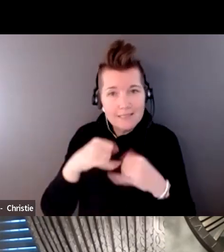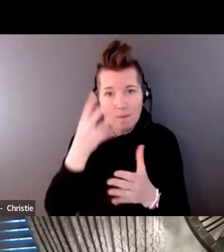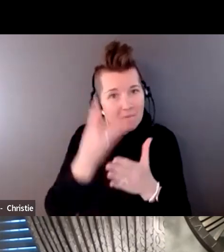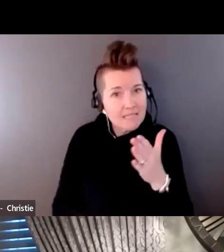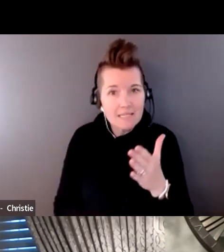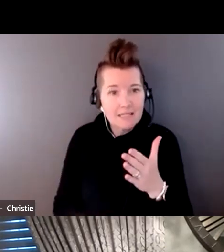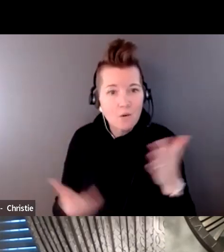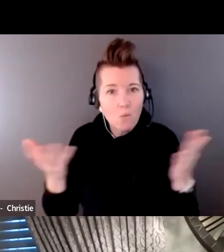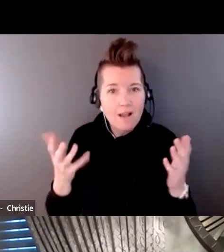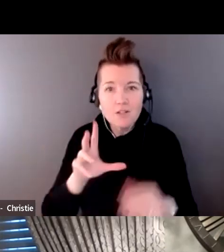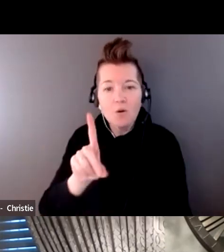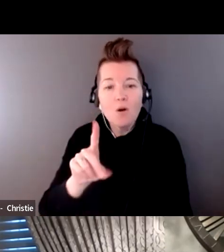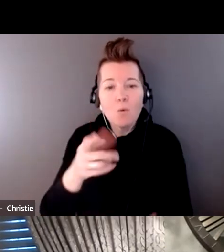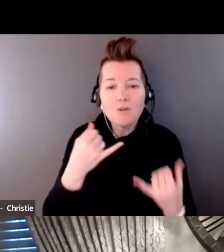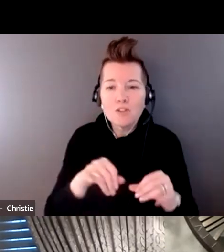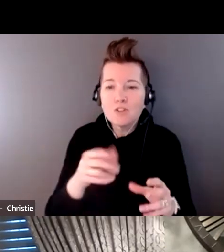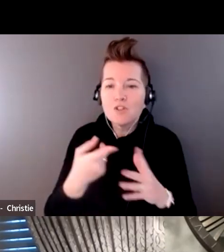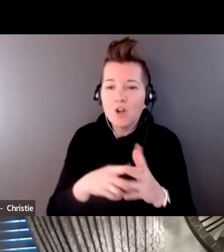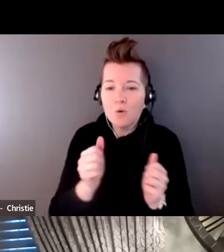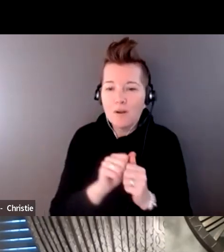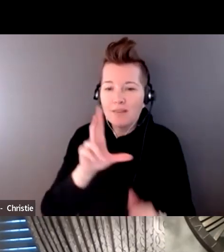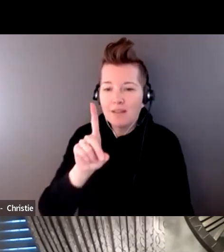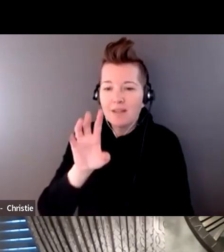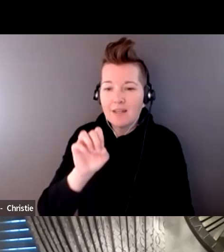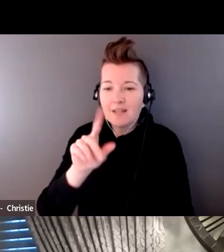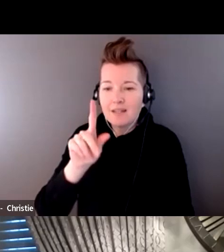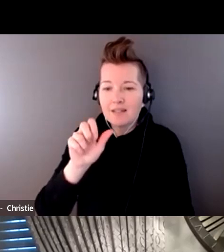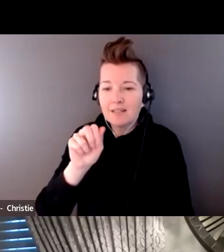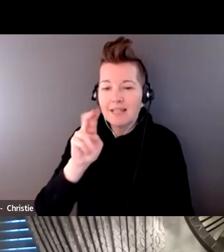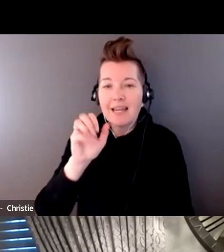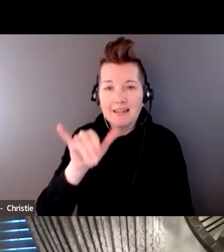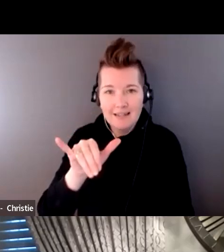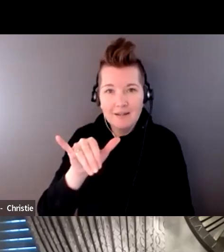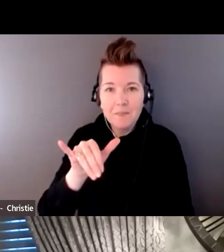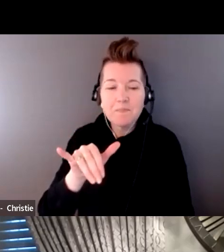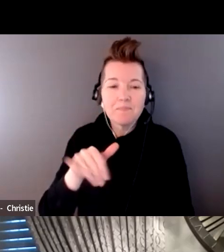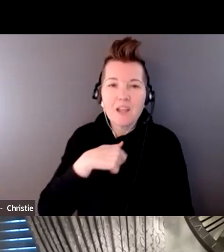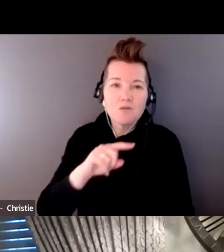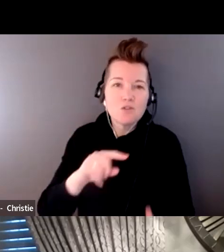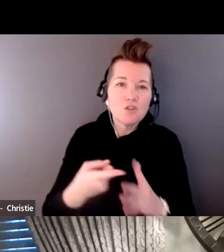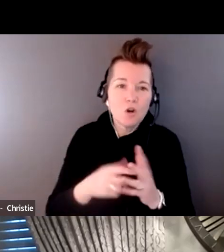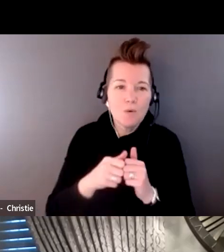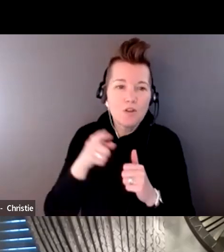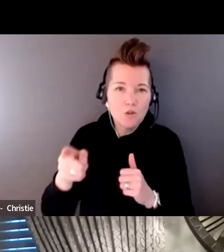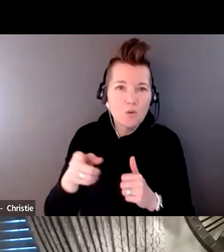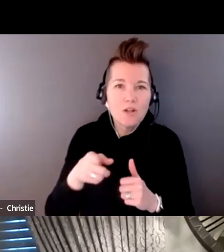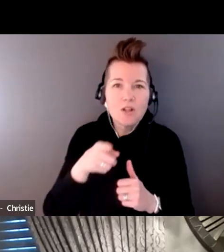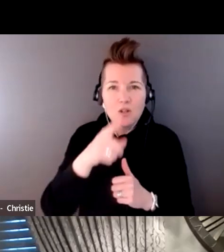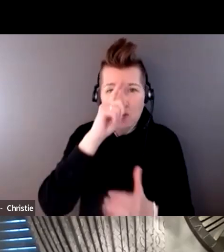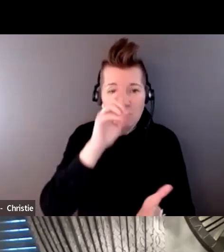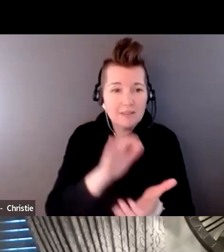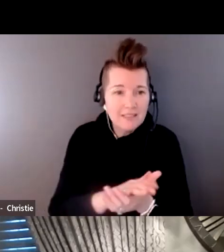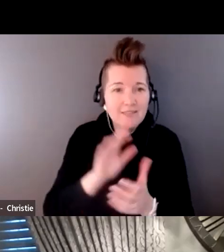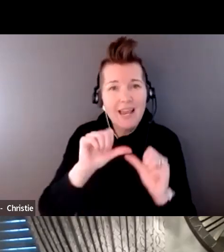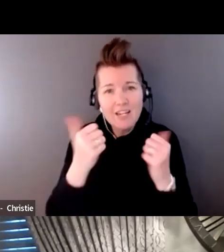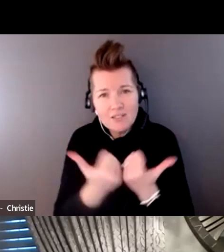start with you. No, yes, I'll start with you, Delaney. I know I've been picking on you quite a bit today. What do you think inclusive employment agencies, employers overlook